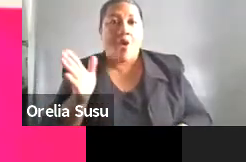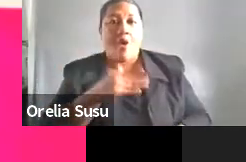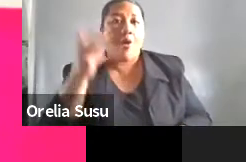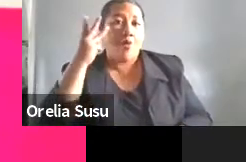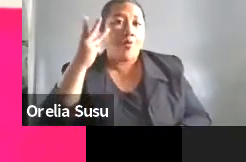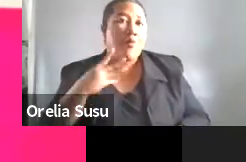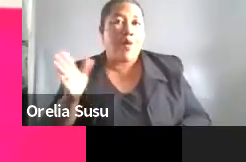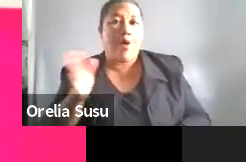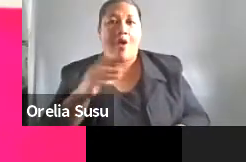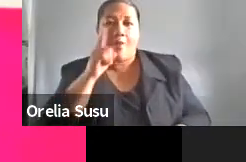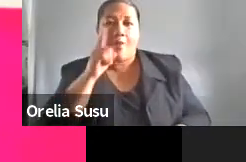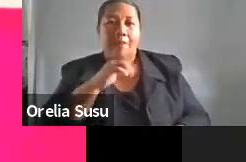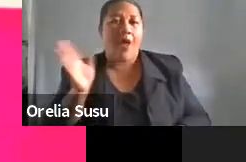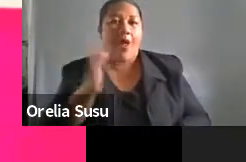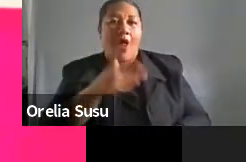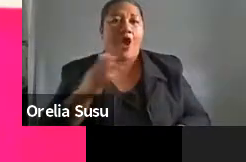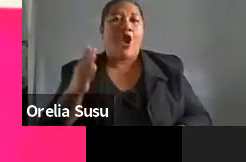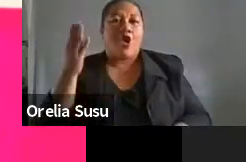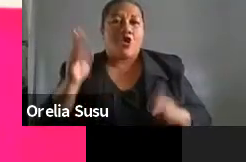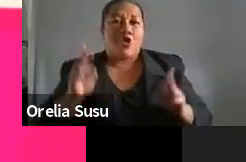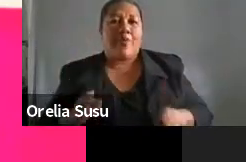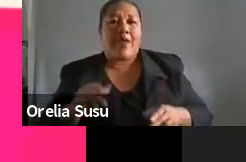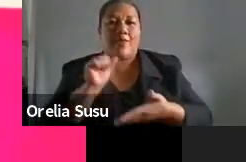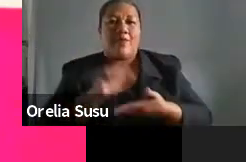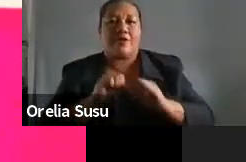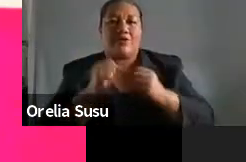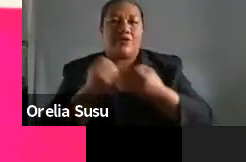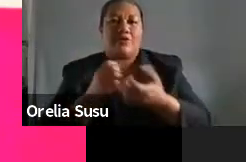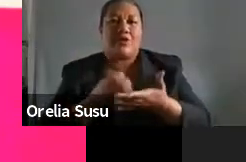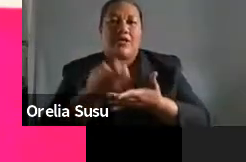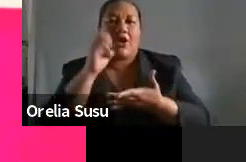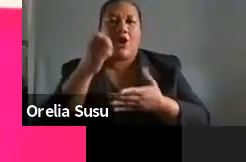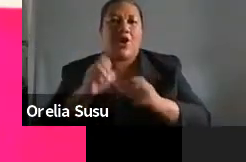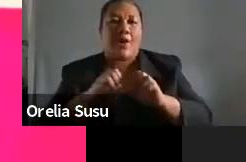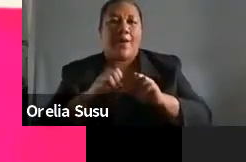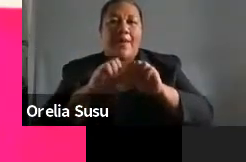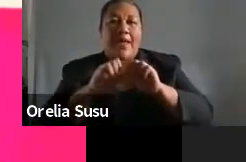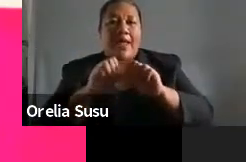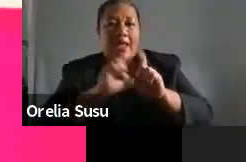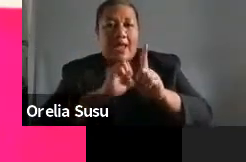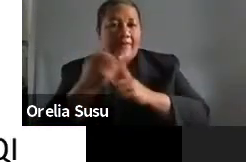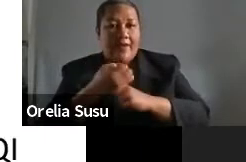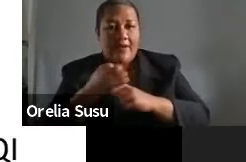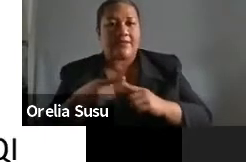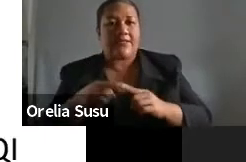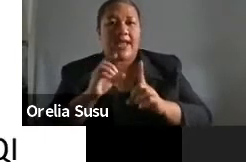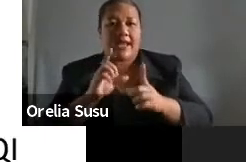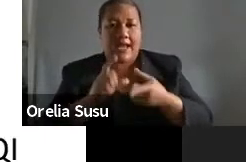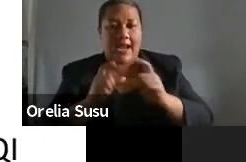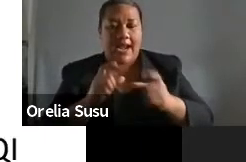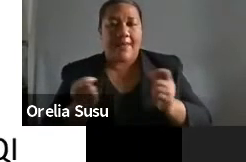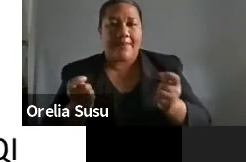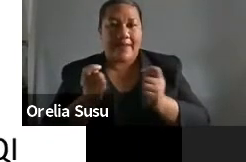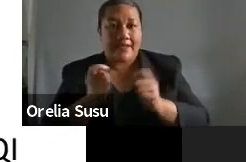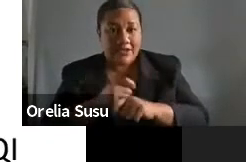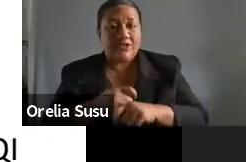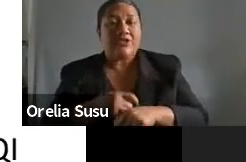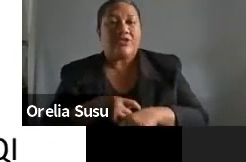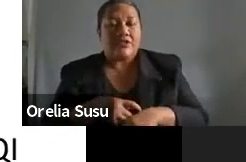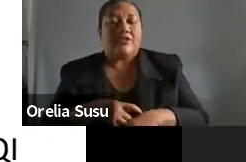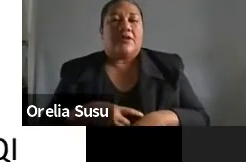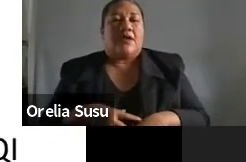and social, economic, ecological and climate justice everywhere. If we are talking about climate change and we're not including everybody, then we have to